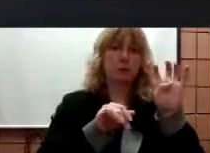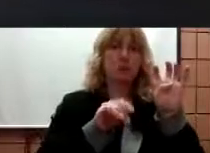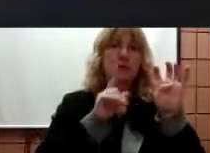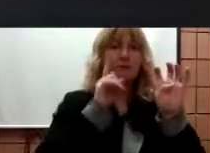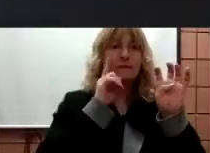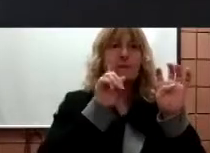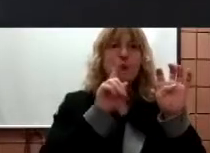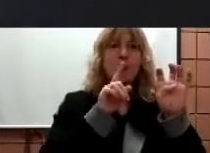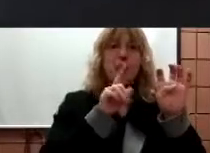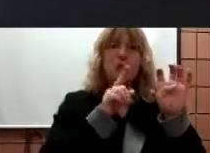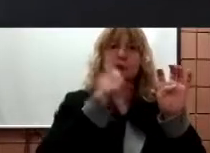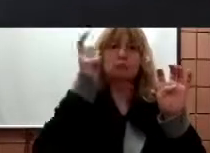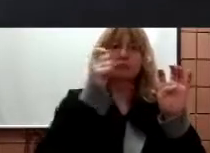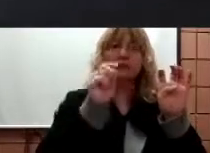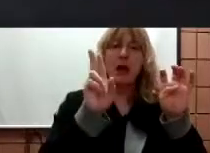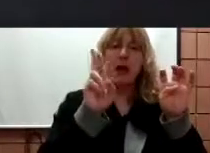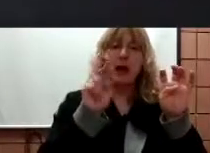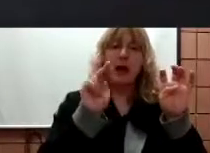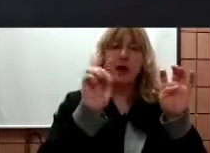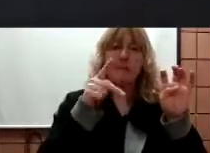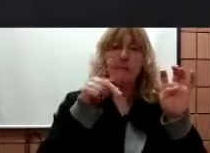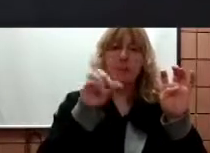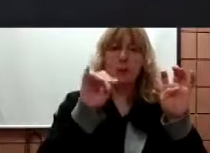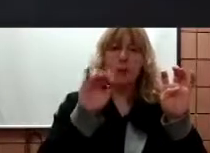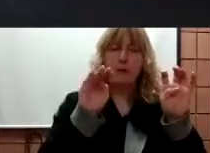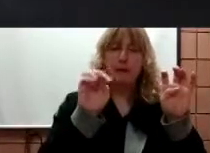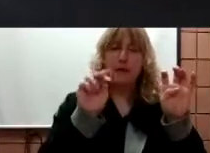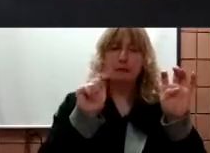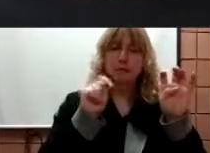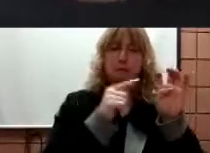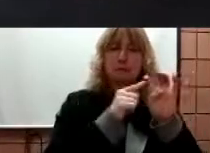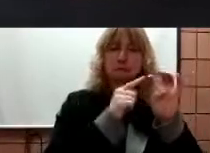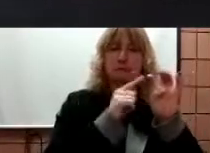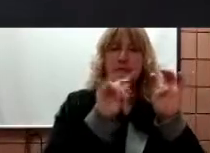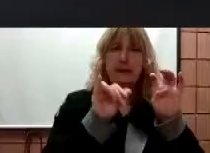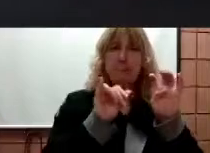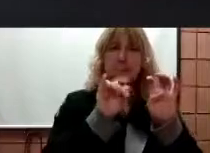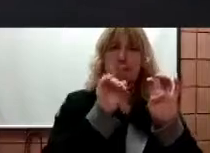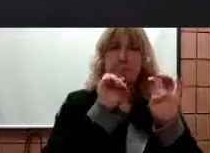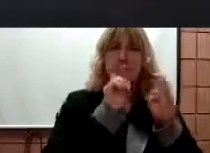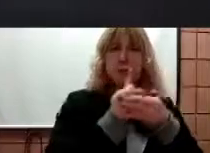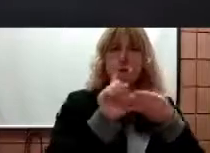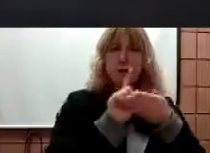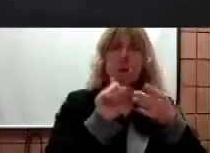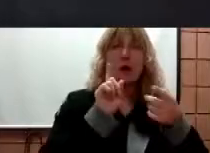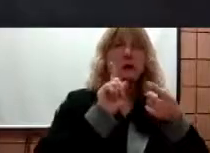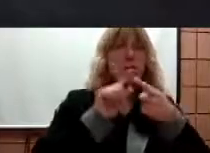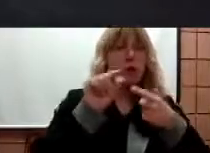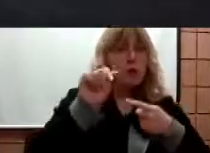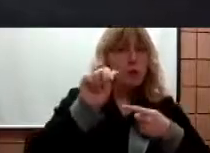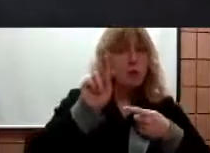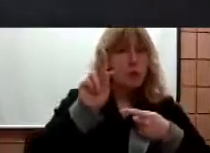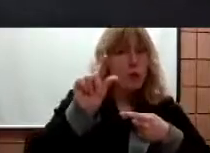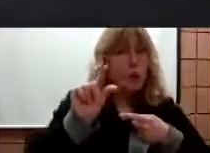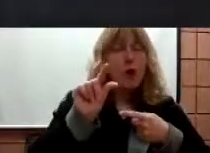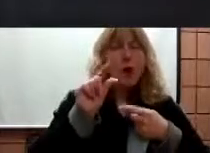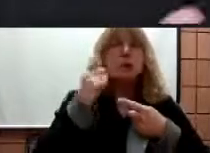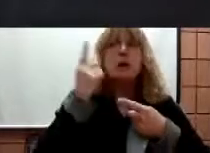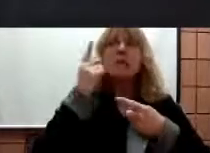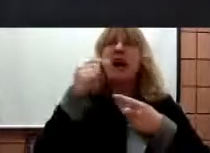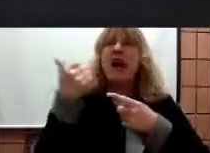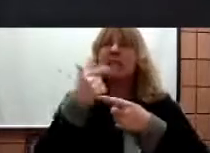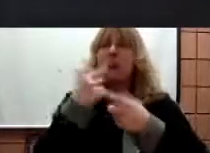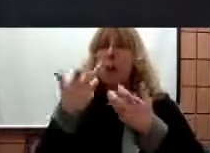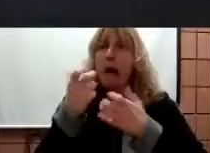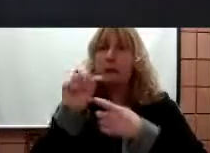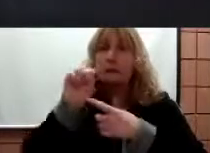for unemployment until September or until August. Somebody else wanted to go through September, but I think that